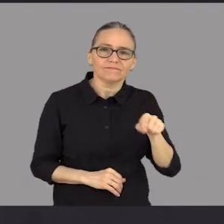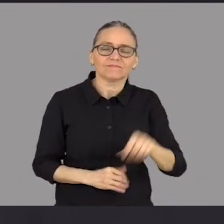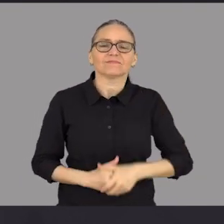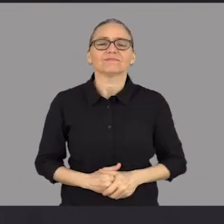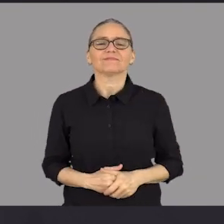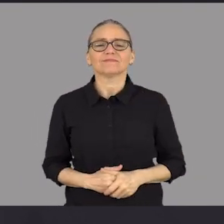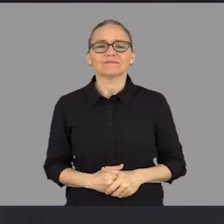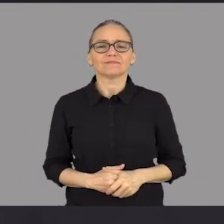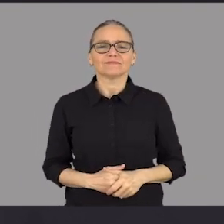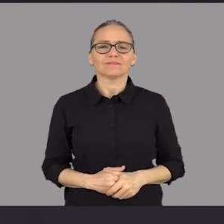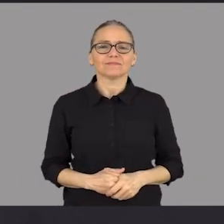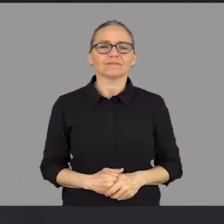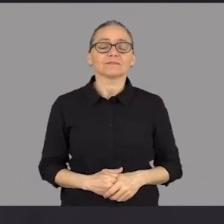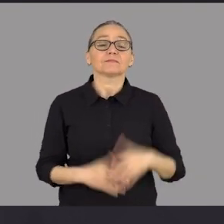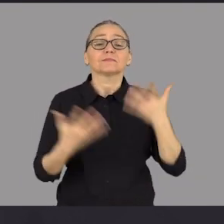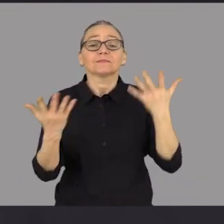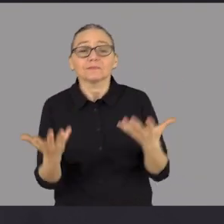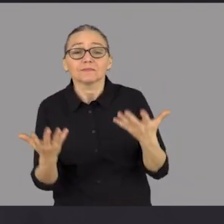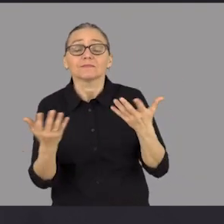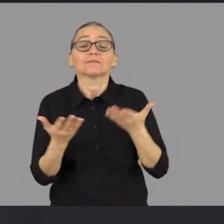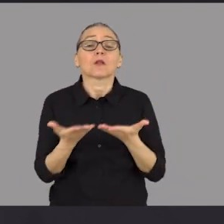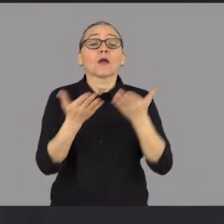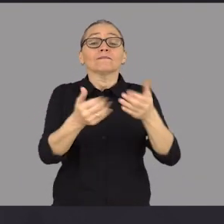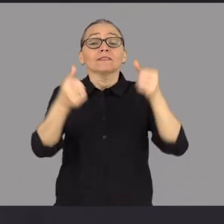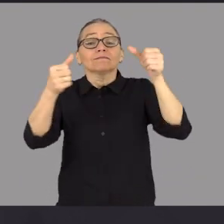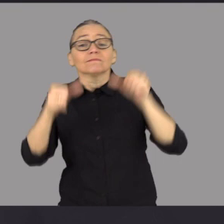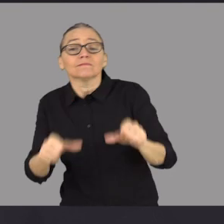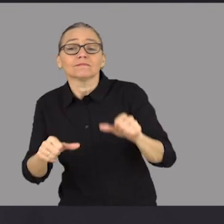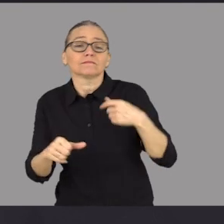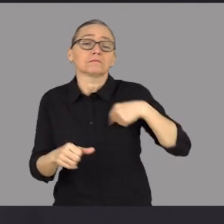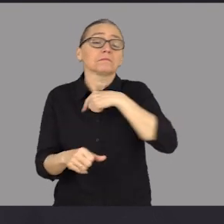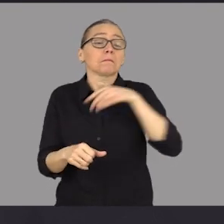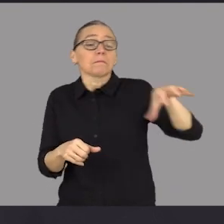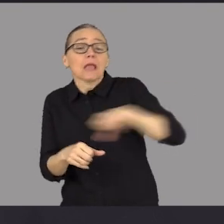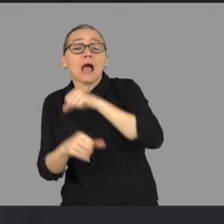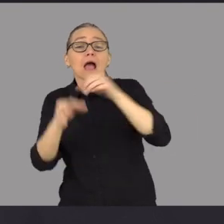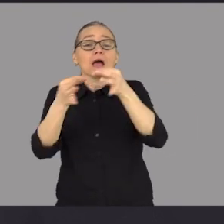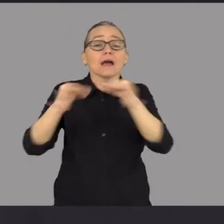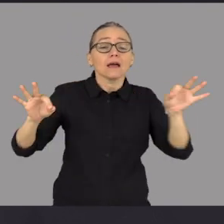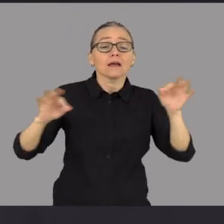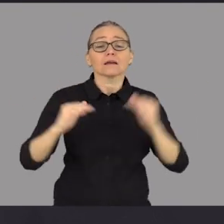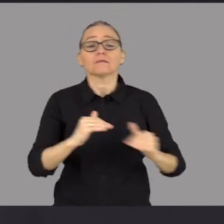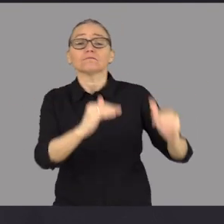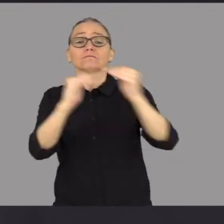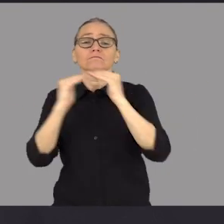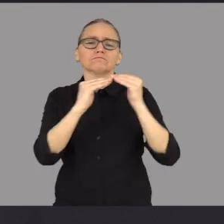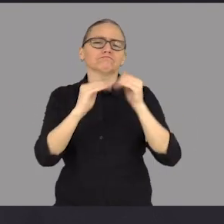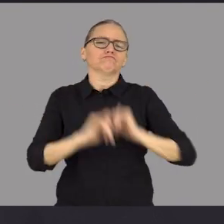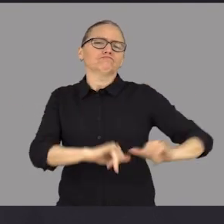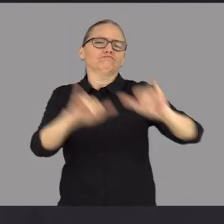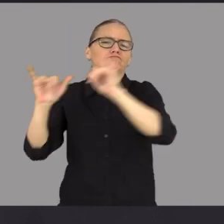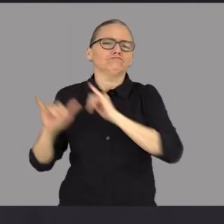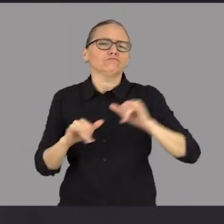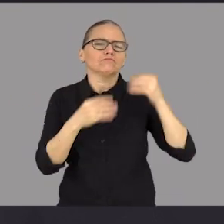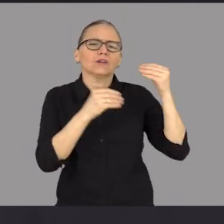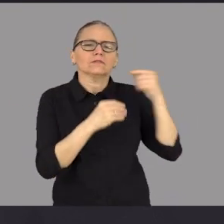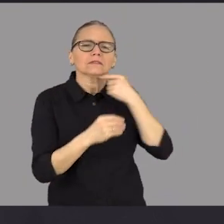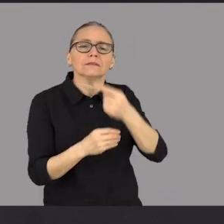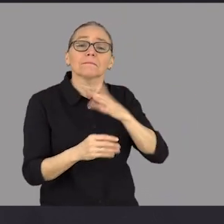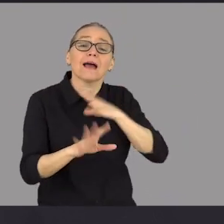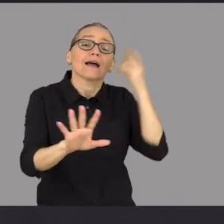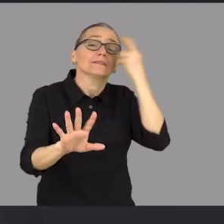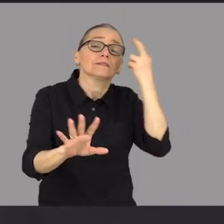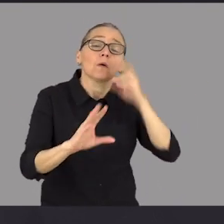So for our job postings, we use a standard inclusive statement. The majority of our hires do come through, or inclusive hires come